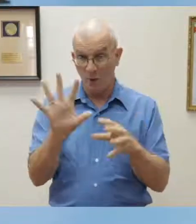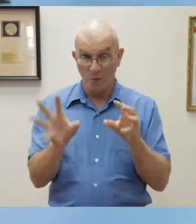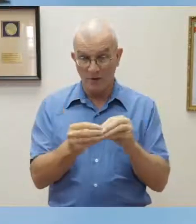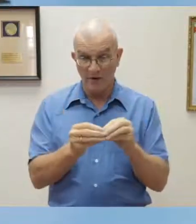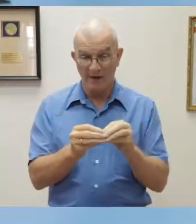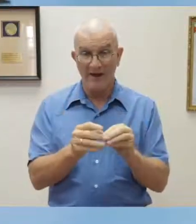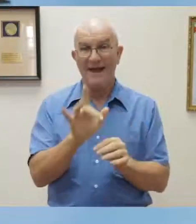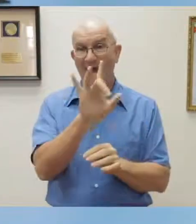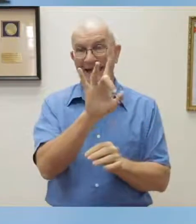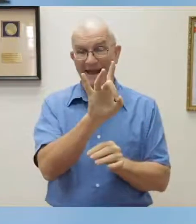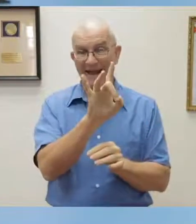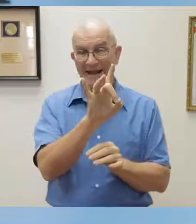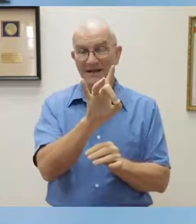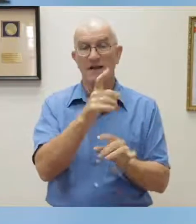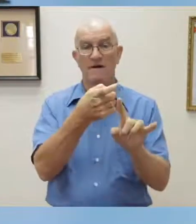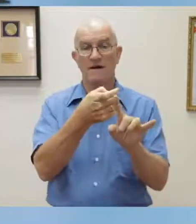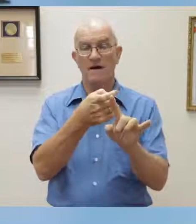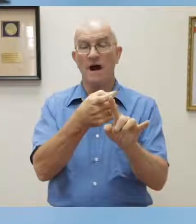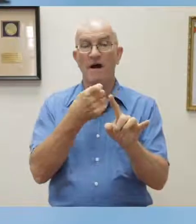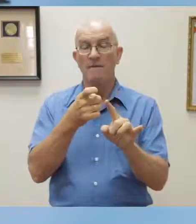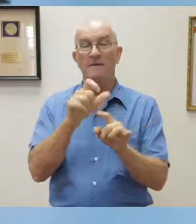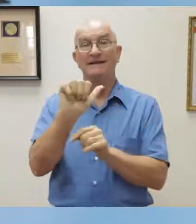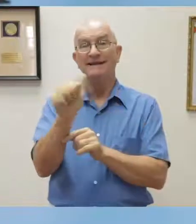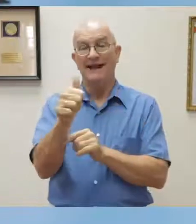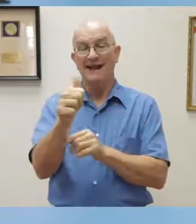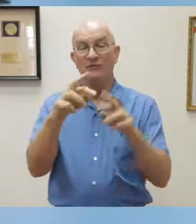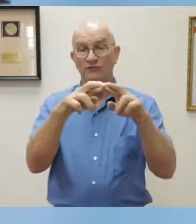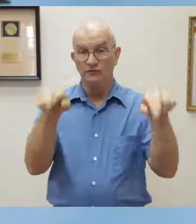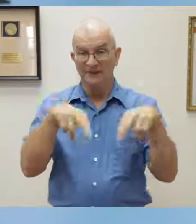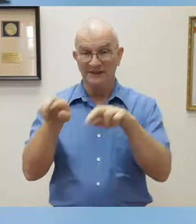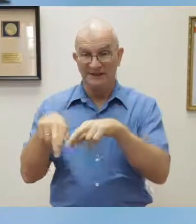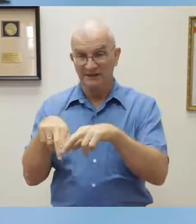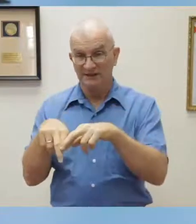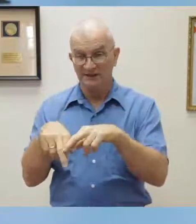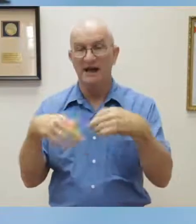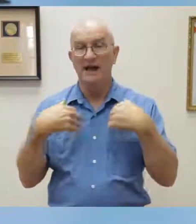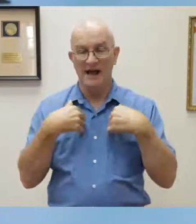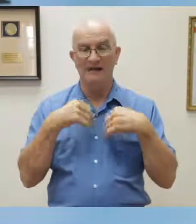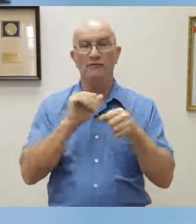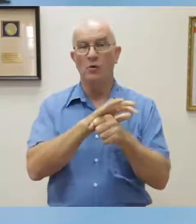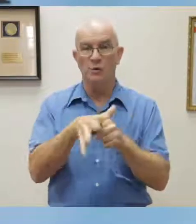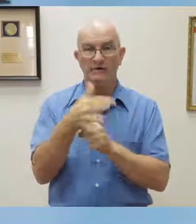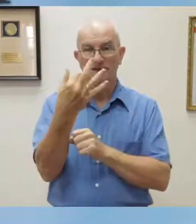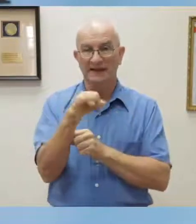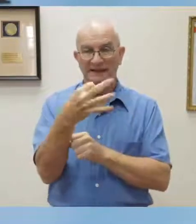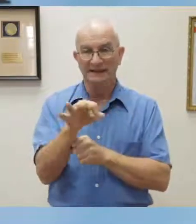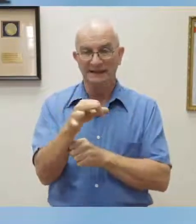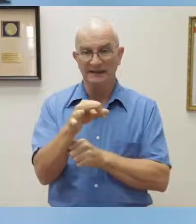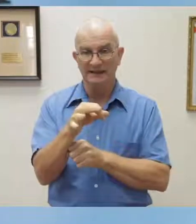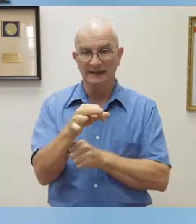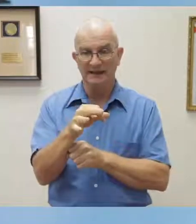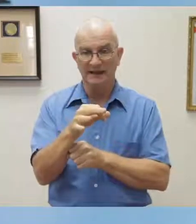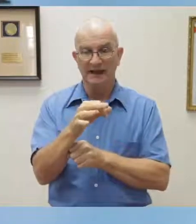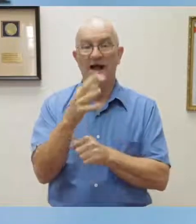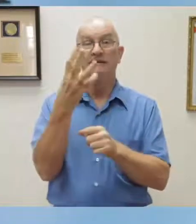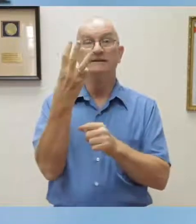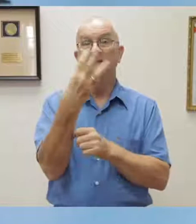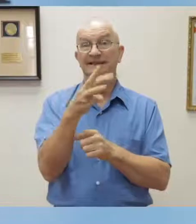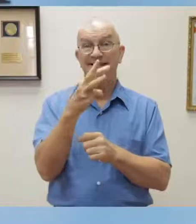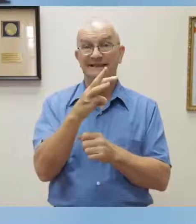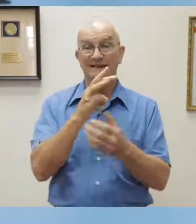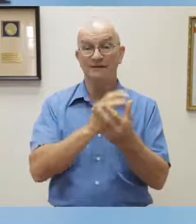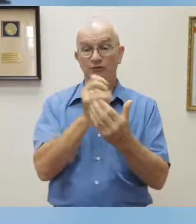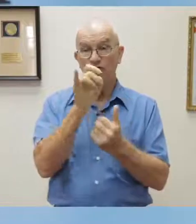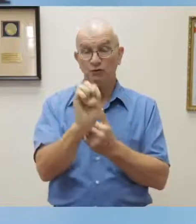10 regions reporting COVID-19 cases. As of the 16th of June 2020, of